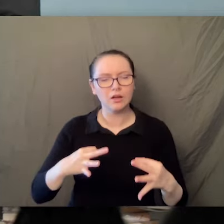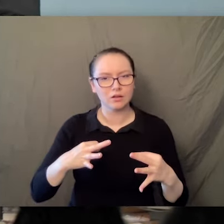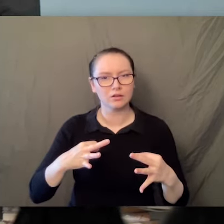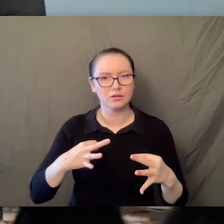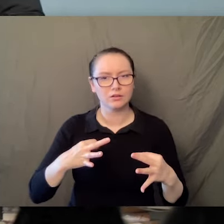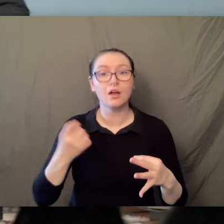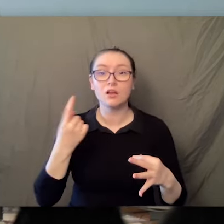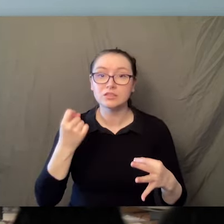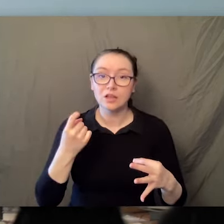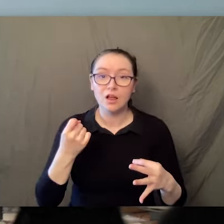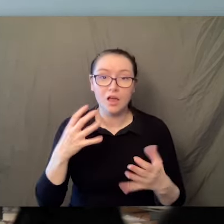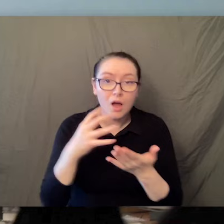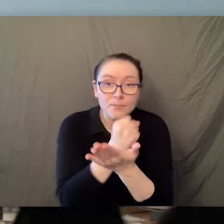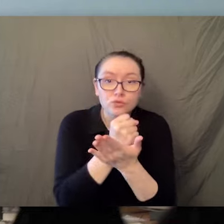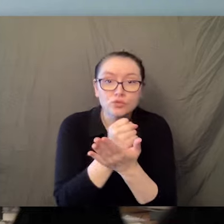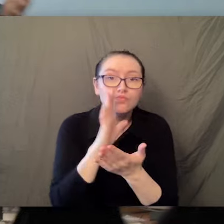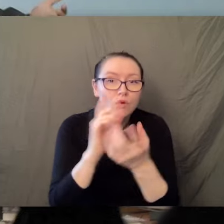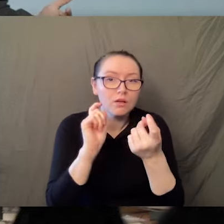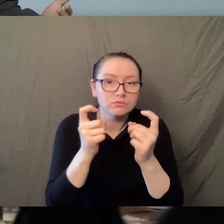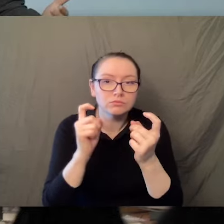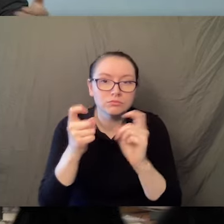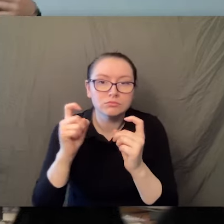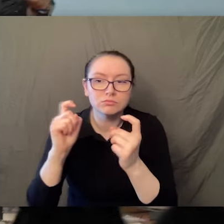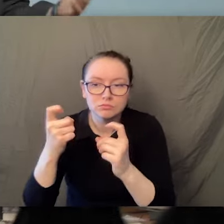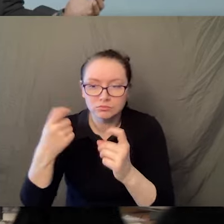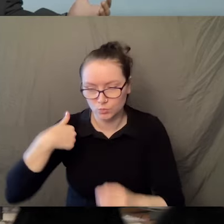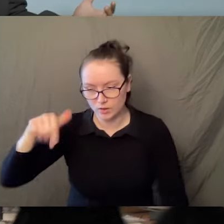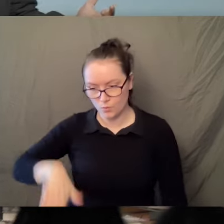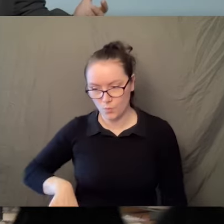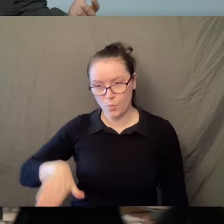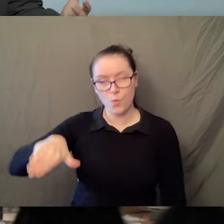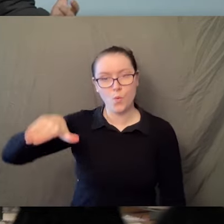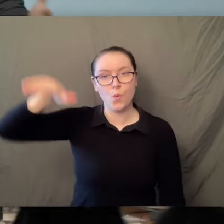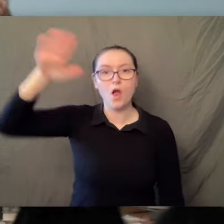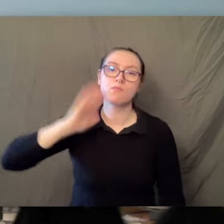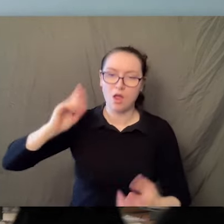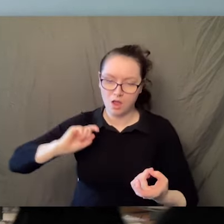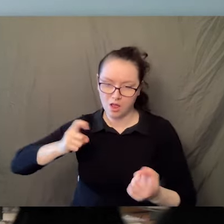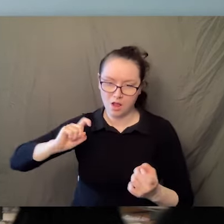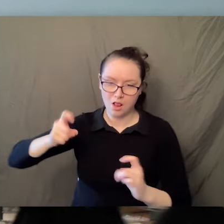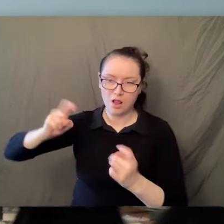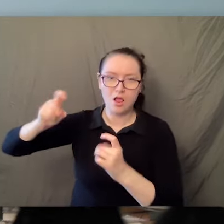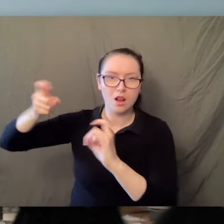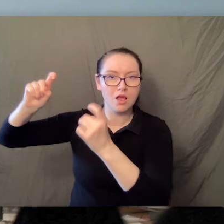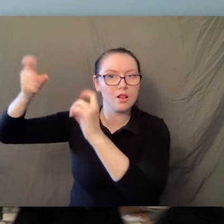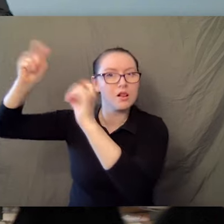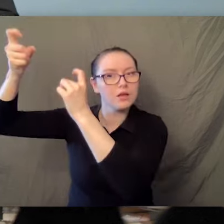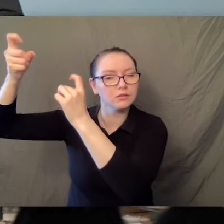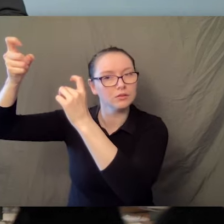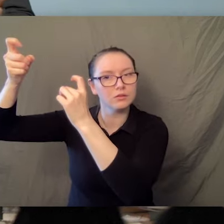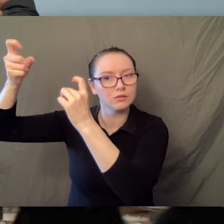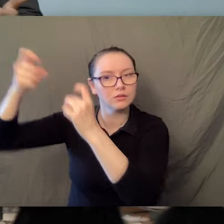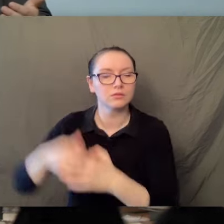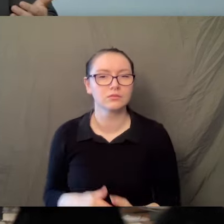static. Passions and opportunities evolve. They grow with us as we grow. What may be the right thing to build today can be wrong